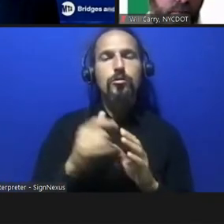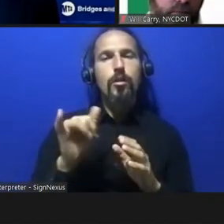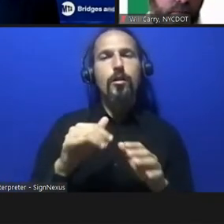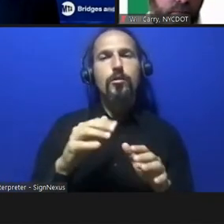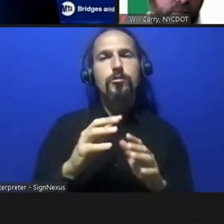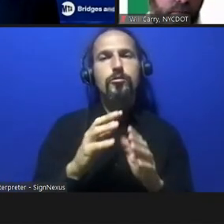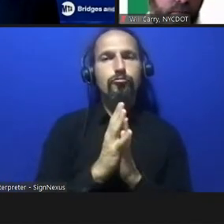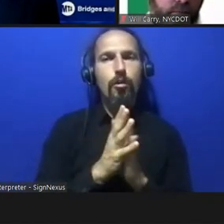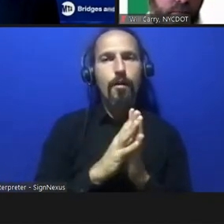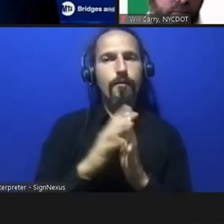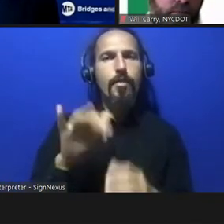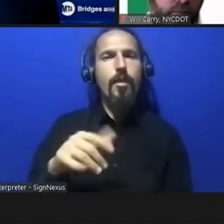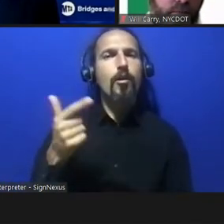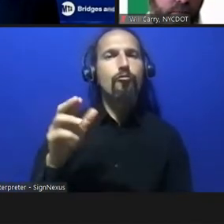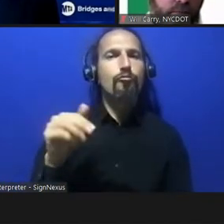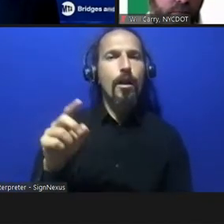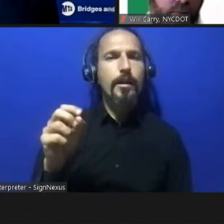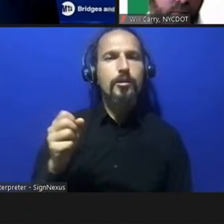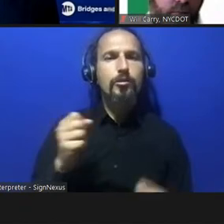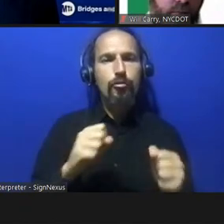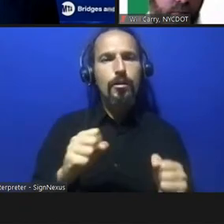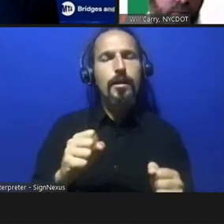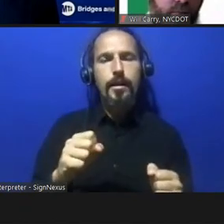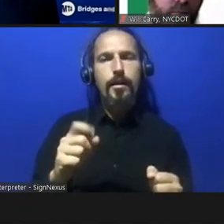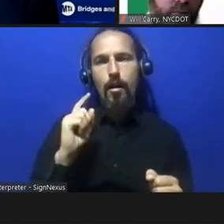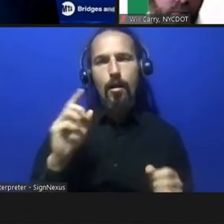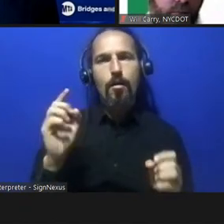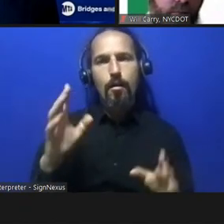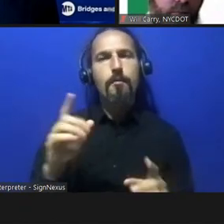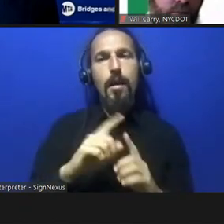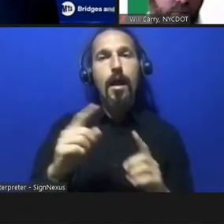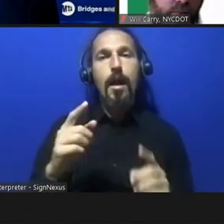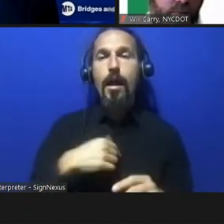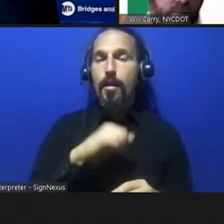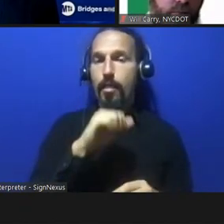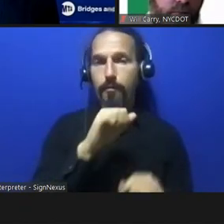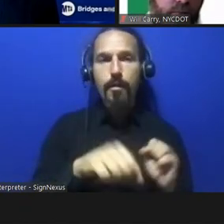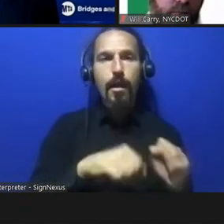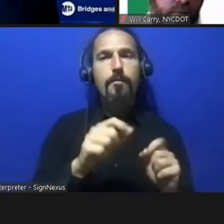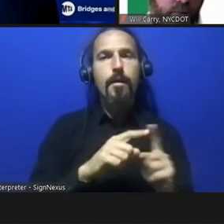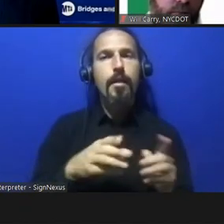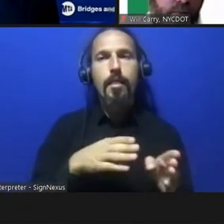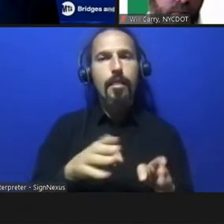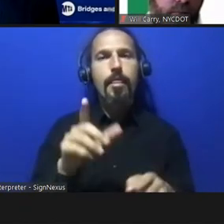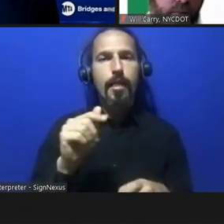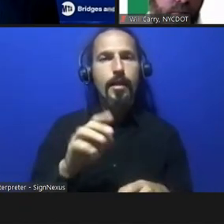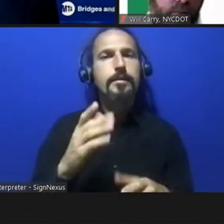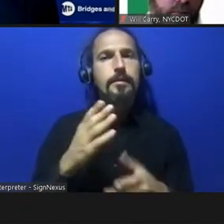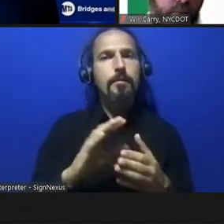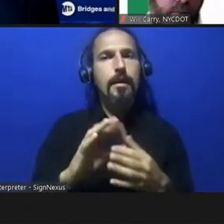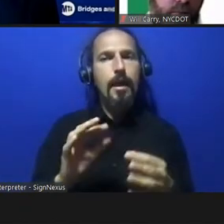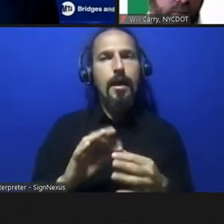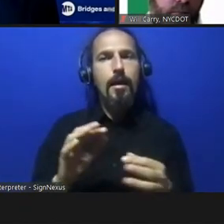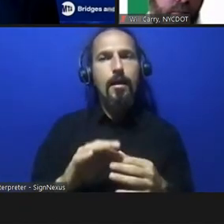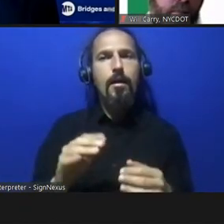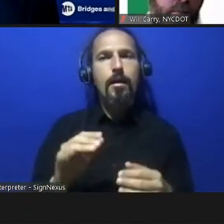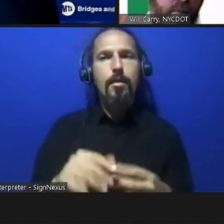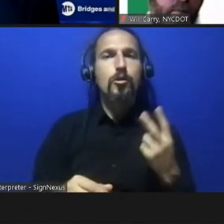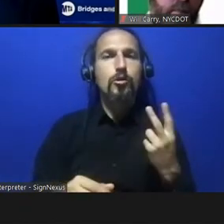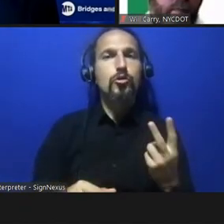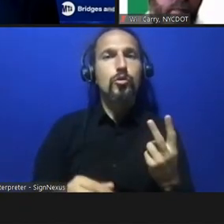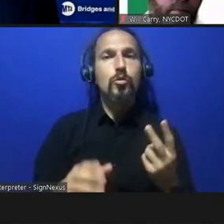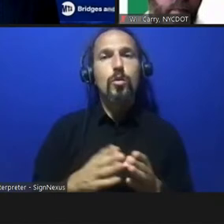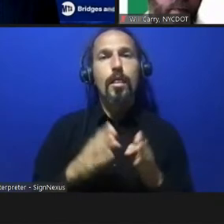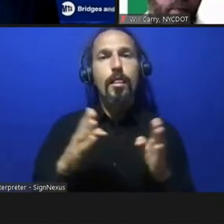grand street you know it was it was tremendous right and then i love bikes but you know the bike lanes came i heard a couple of people make comments like i went from two lanes to one